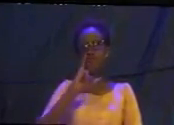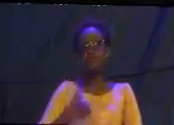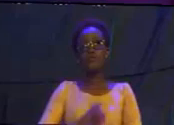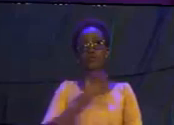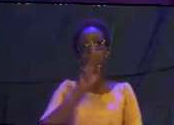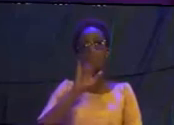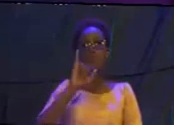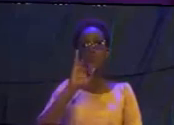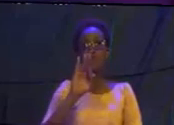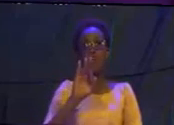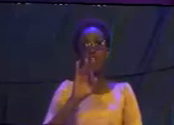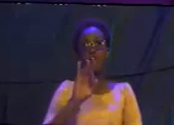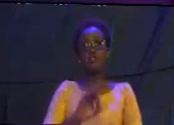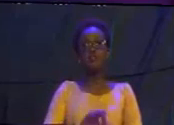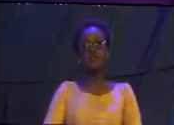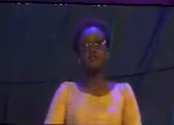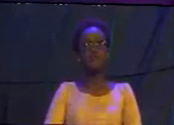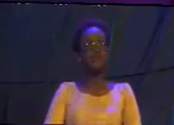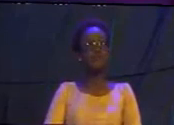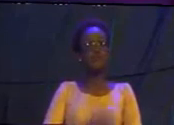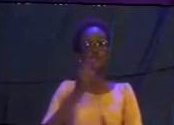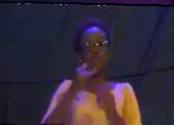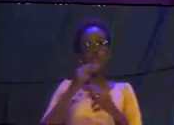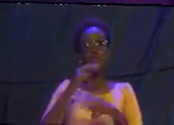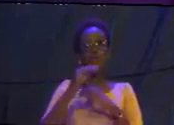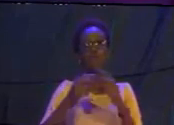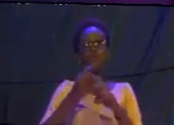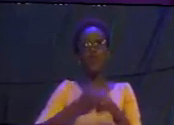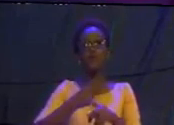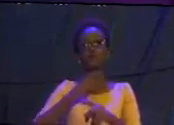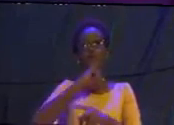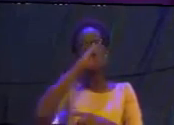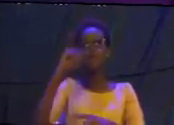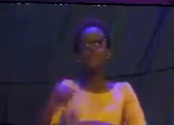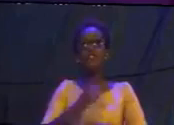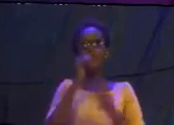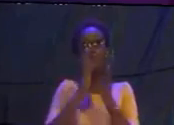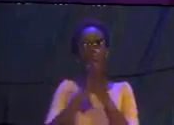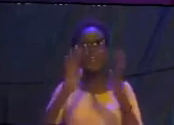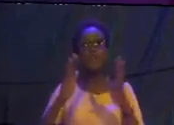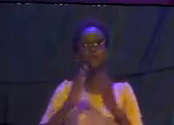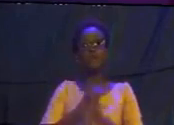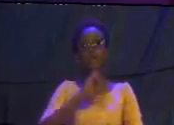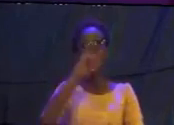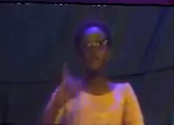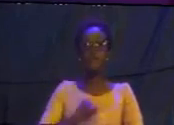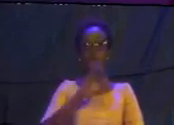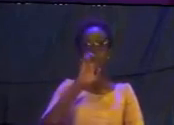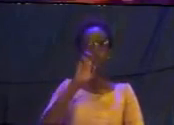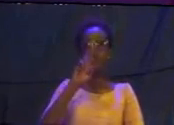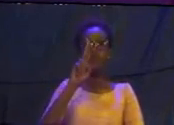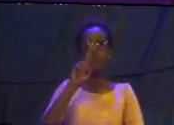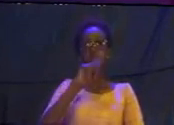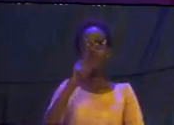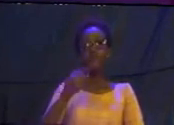Atu Yerusalemu. He lives in Jerusalem. Kandi niwe uhagarariye ministeri yacu